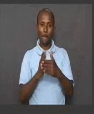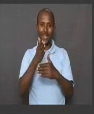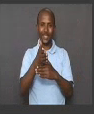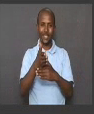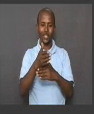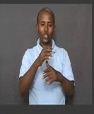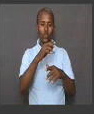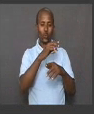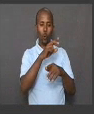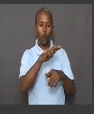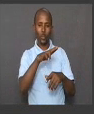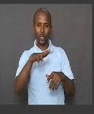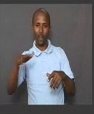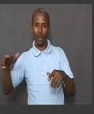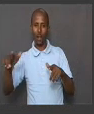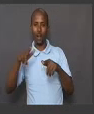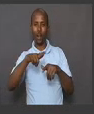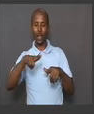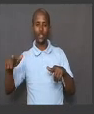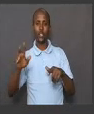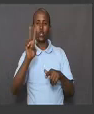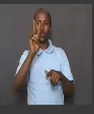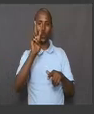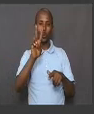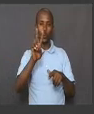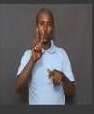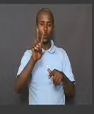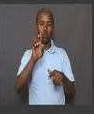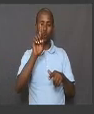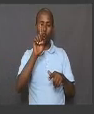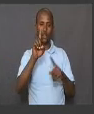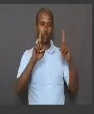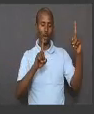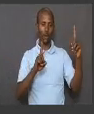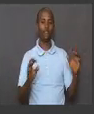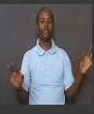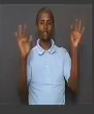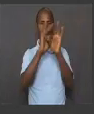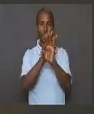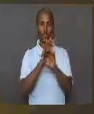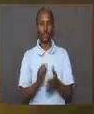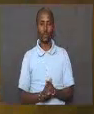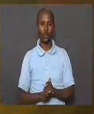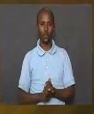horizontal line test, so it too is a one-to-one function.